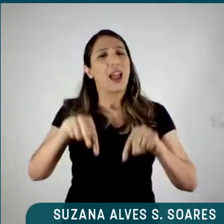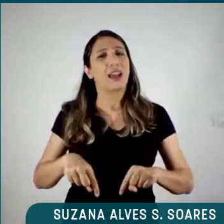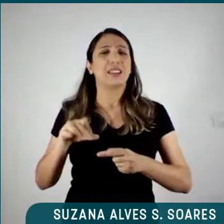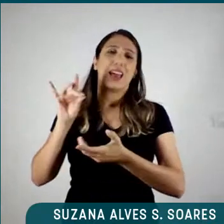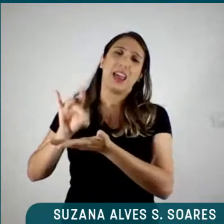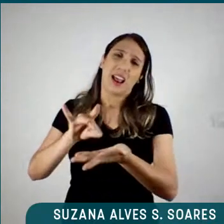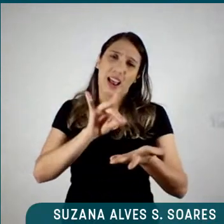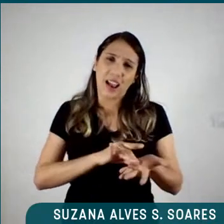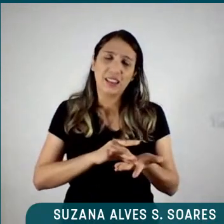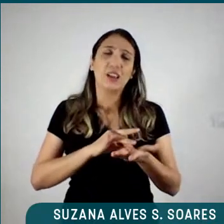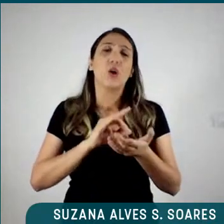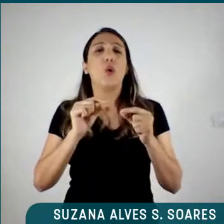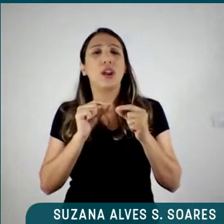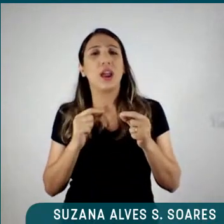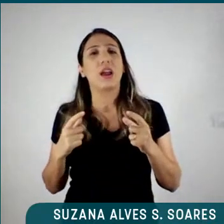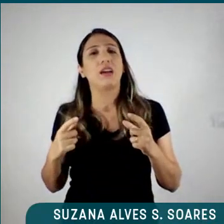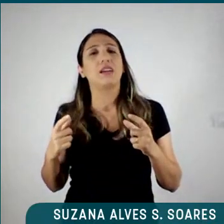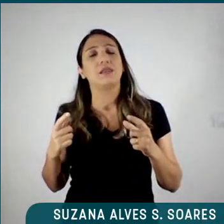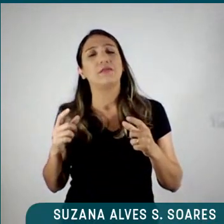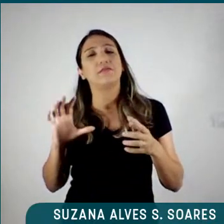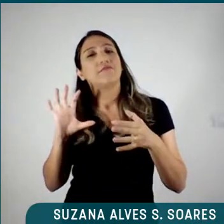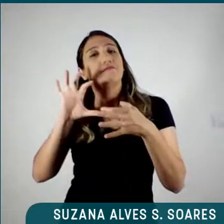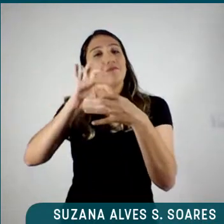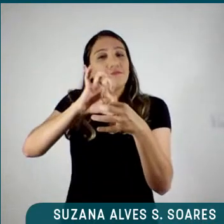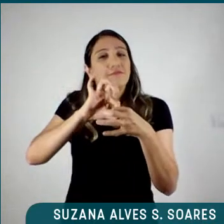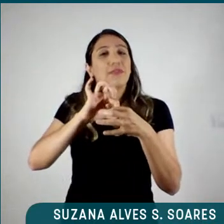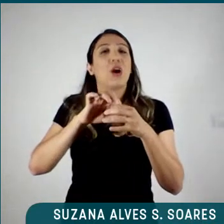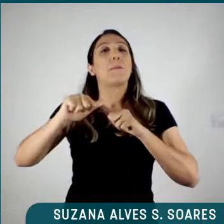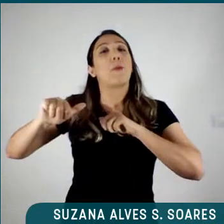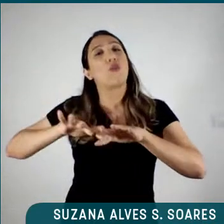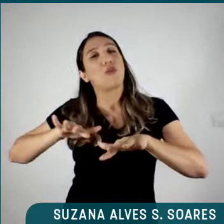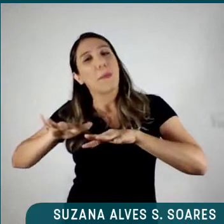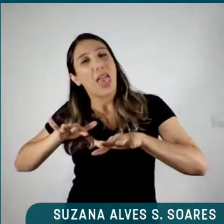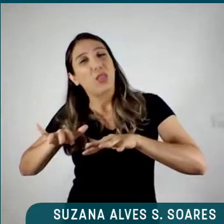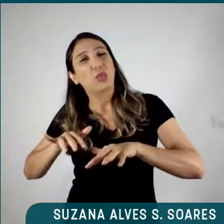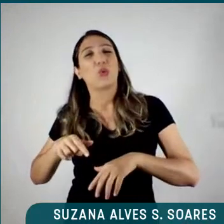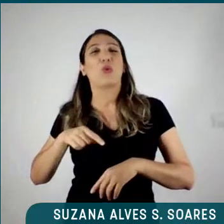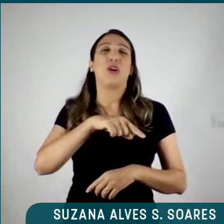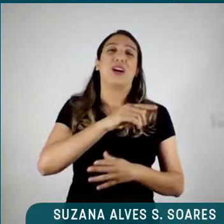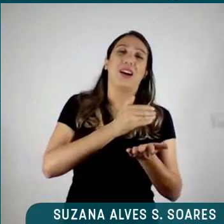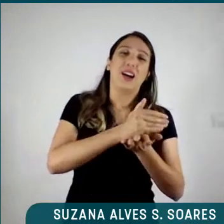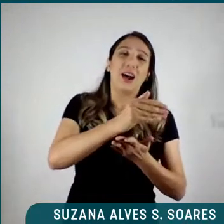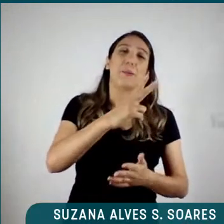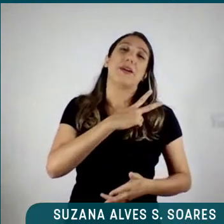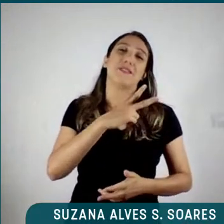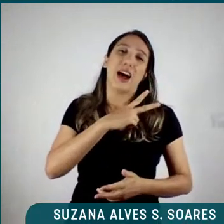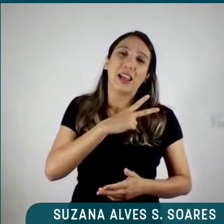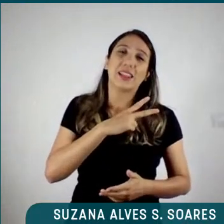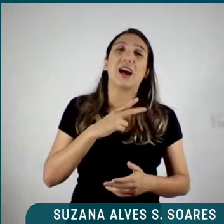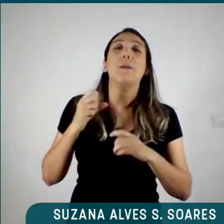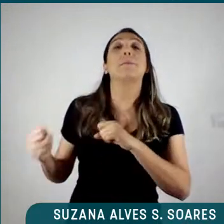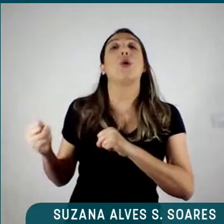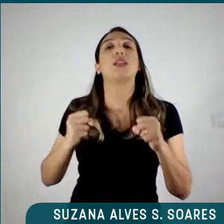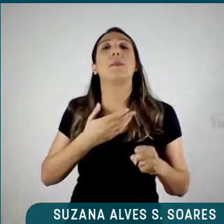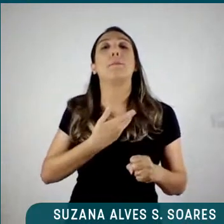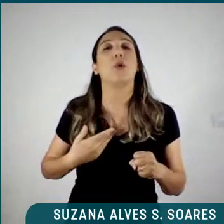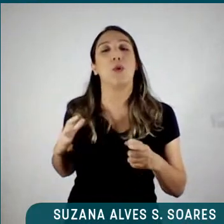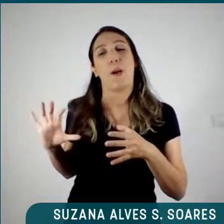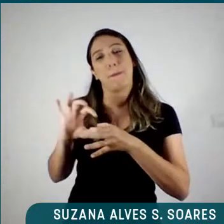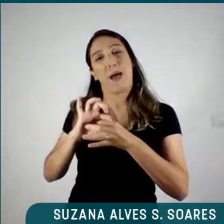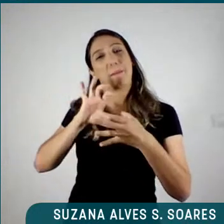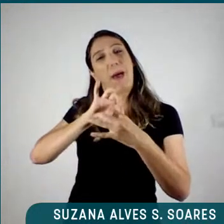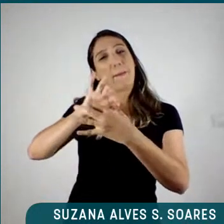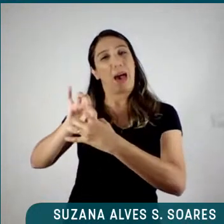explain these concepts that you have and how it is this reality. How can you do this integration of the movements and